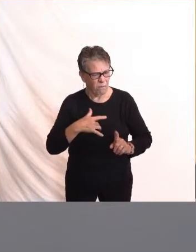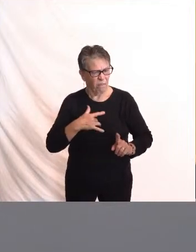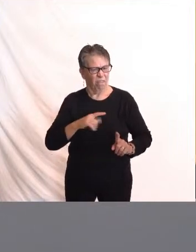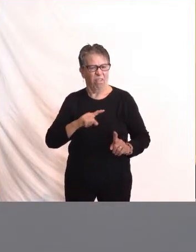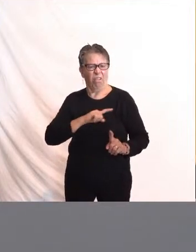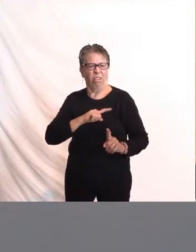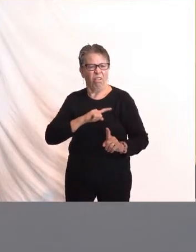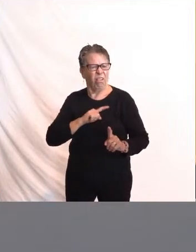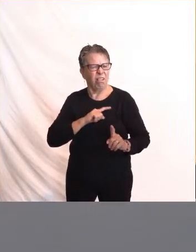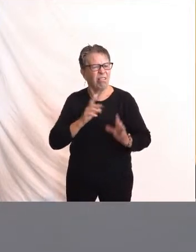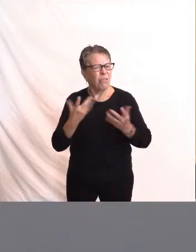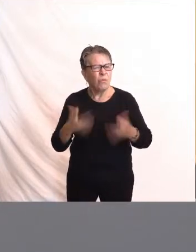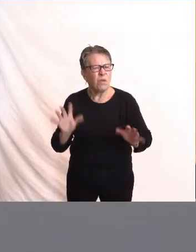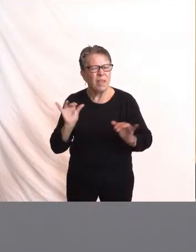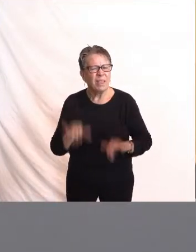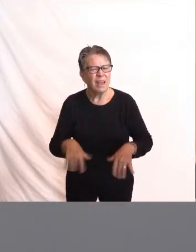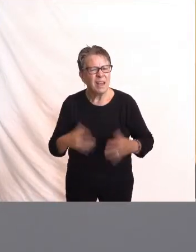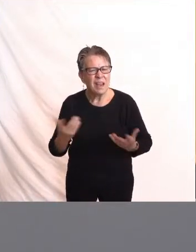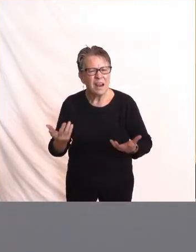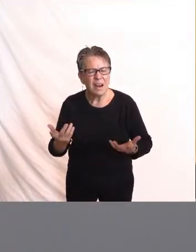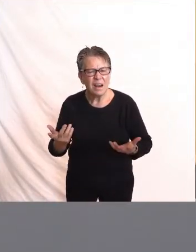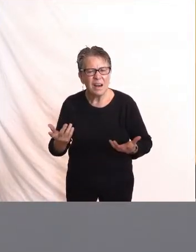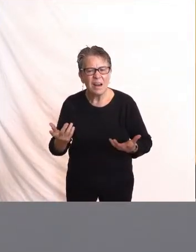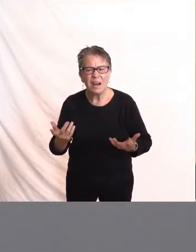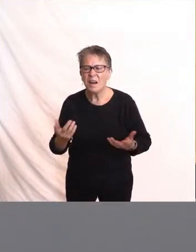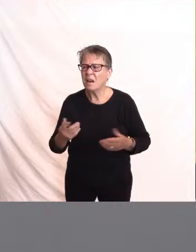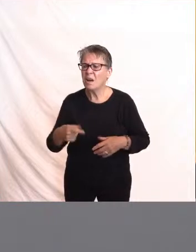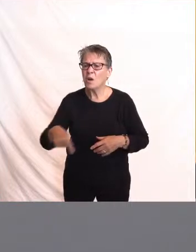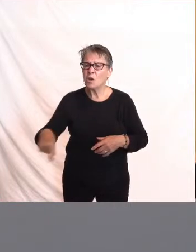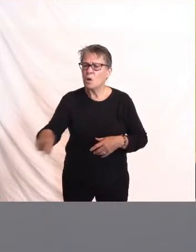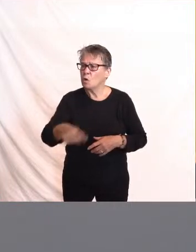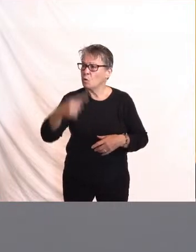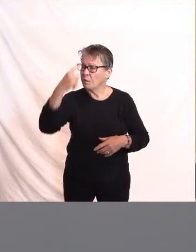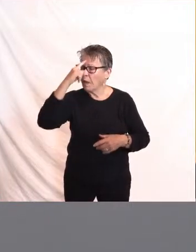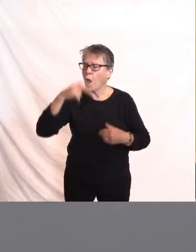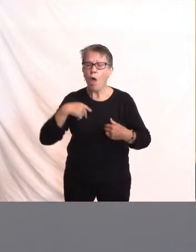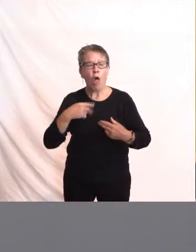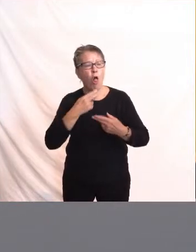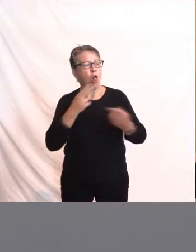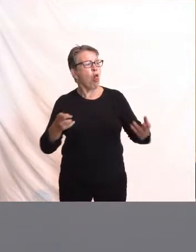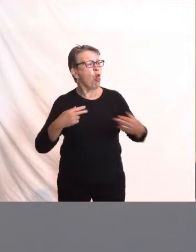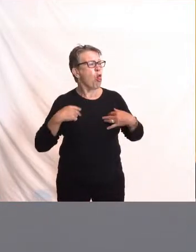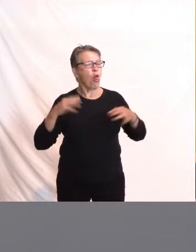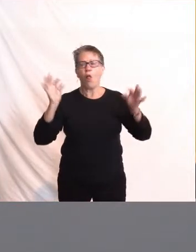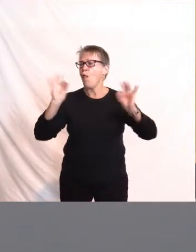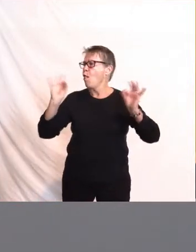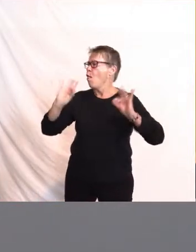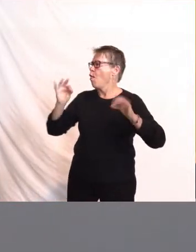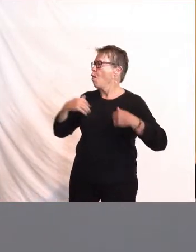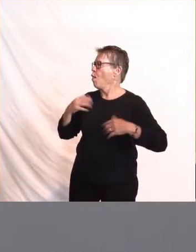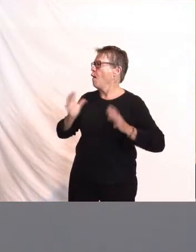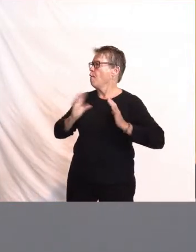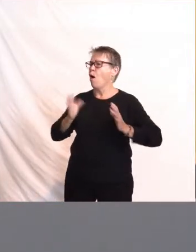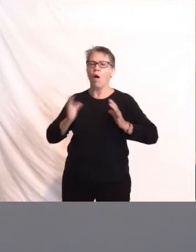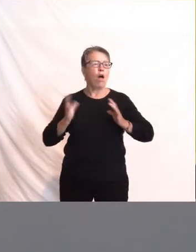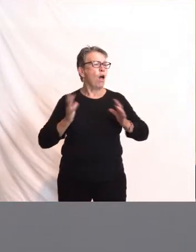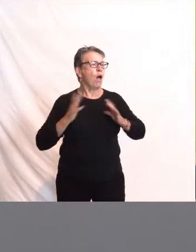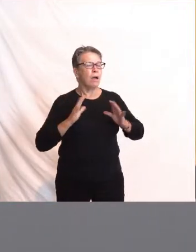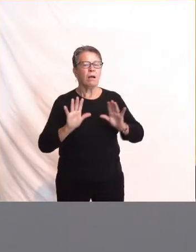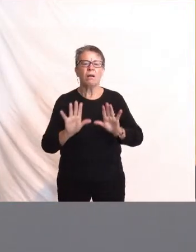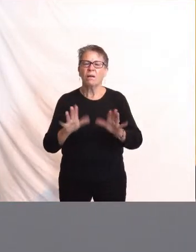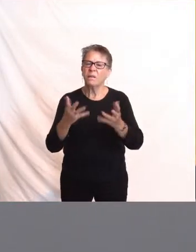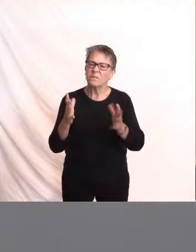could to try to encourage them to take care of their community and the people around them as far as that goes. So that's kind of my